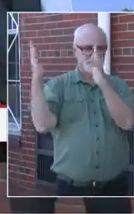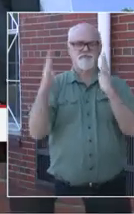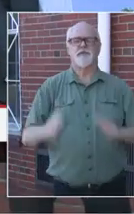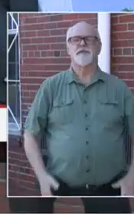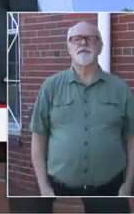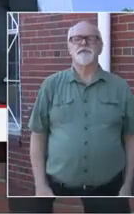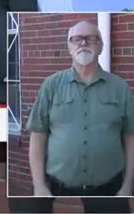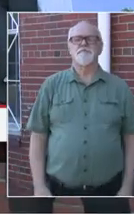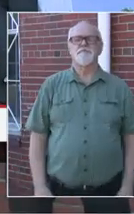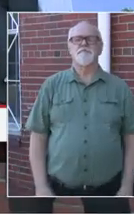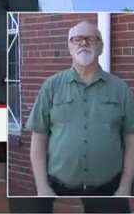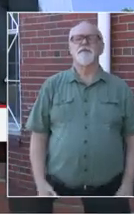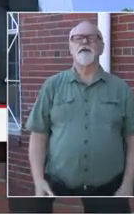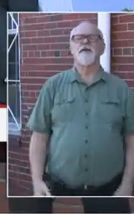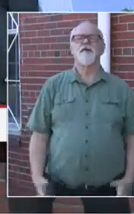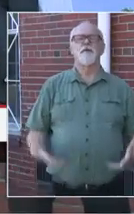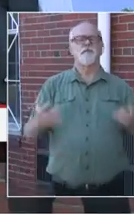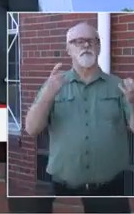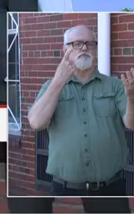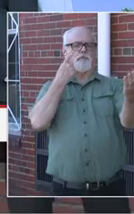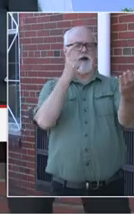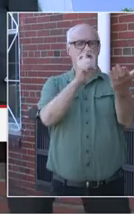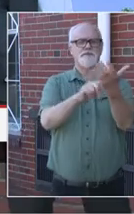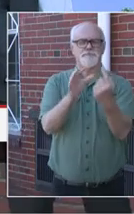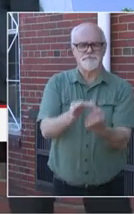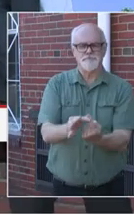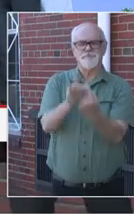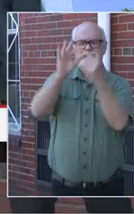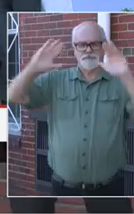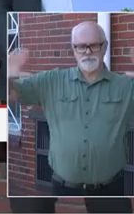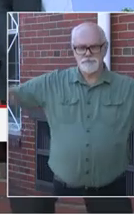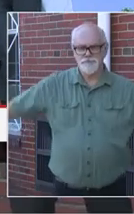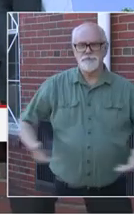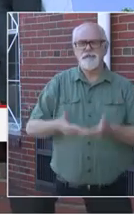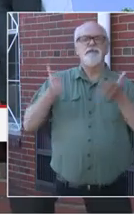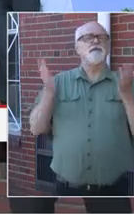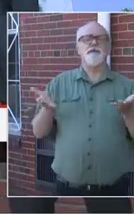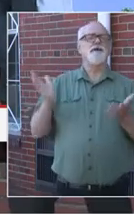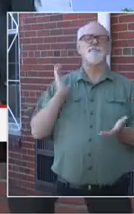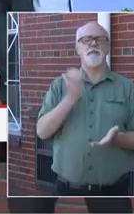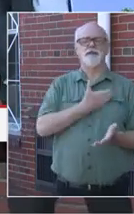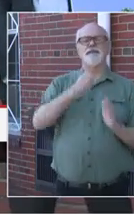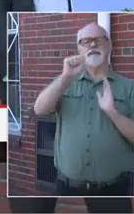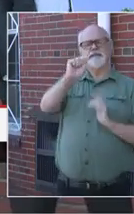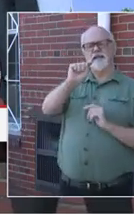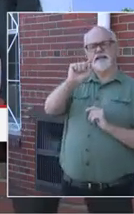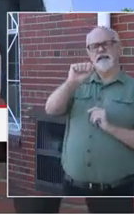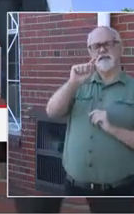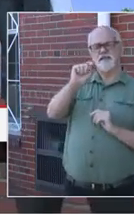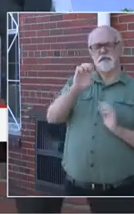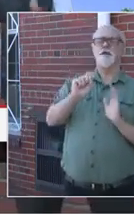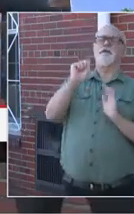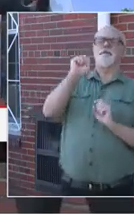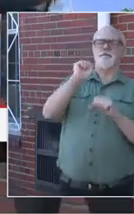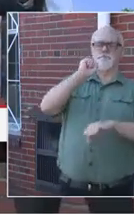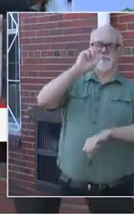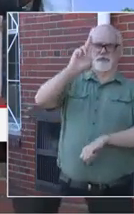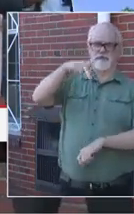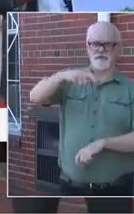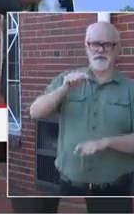I also want to acknowledge some special guests that we have with us today. Our State Superintendent of Education, Dr. Antoinette Mitchell, is here.